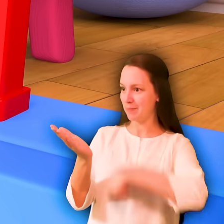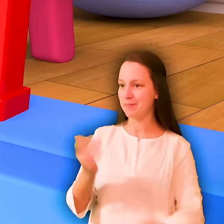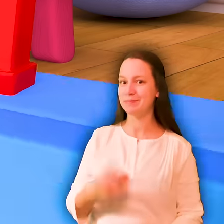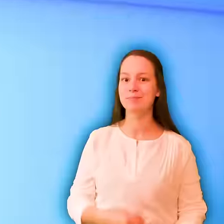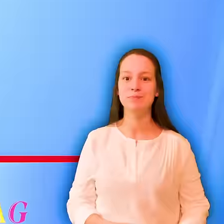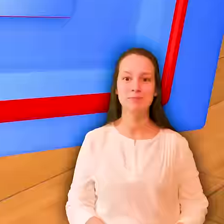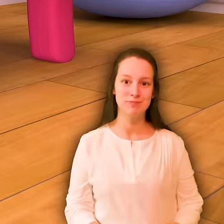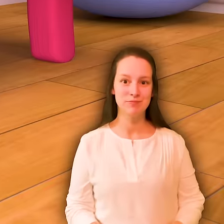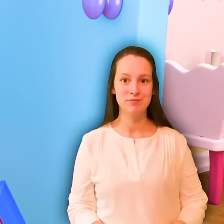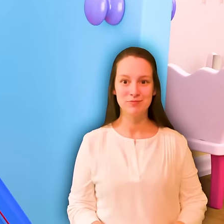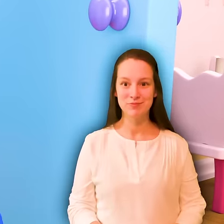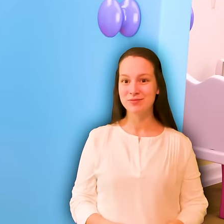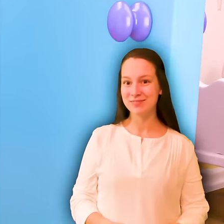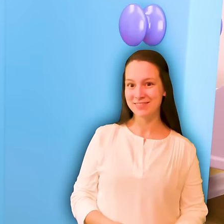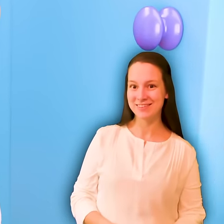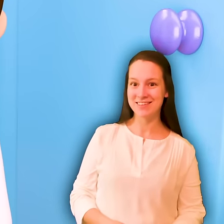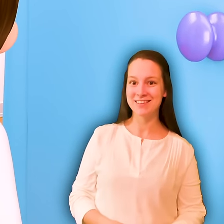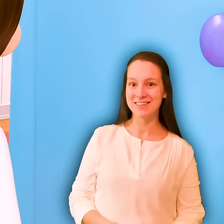bill bill